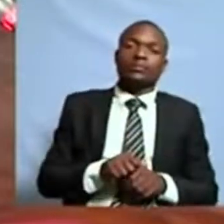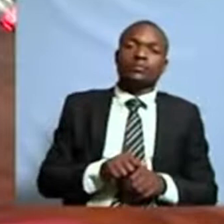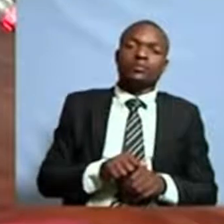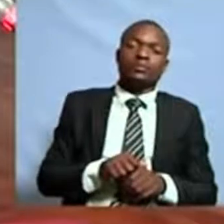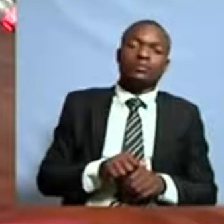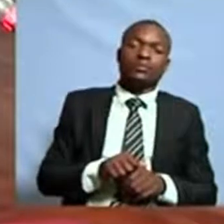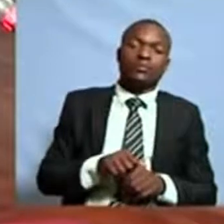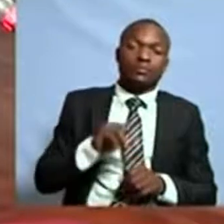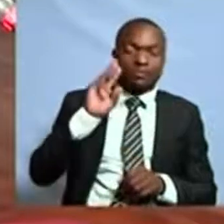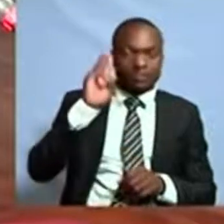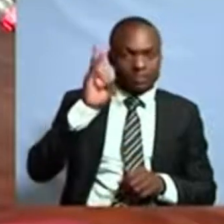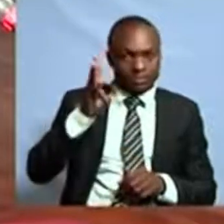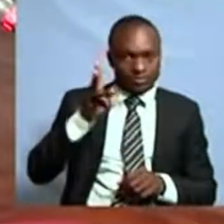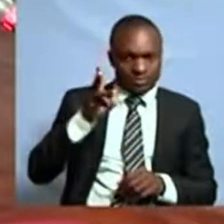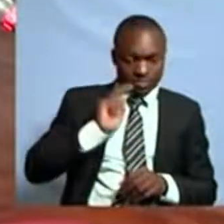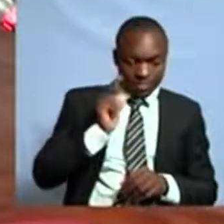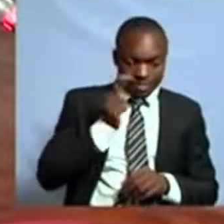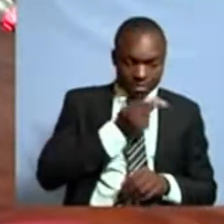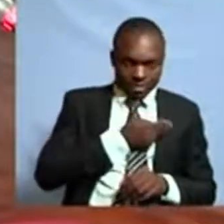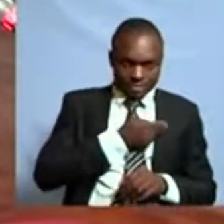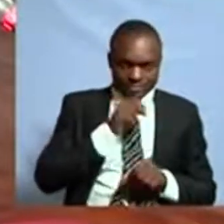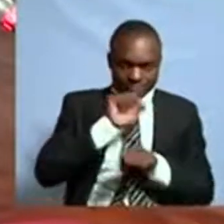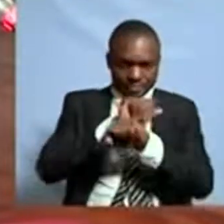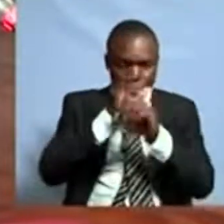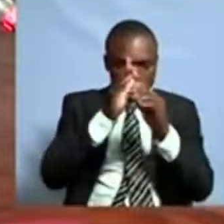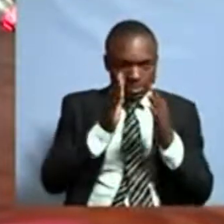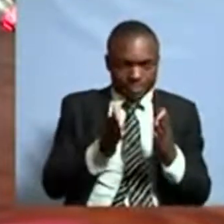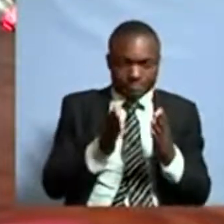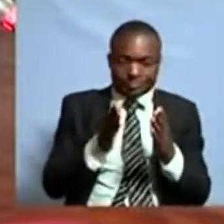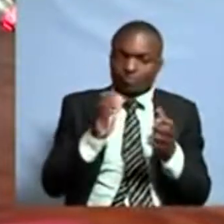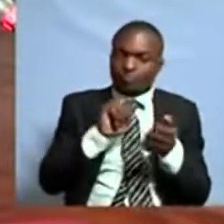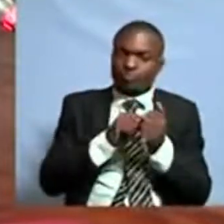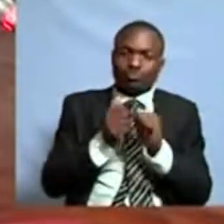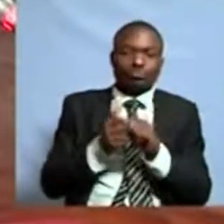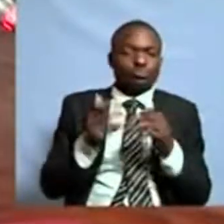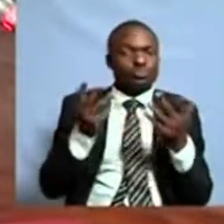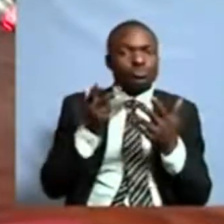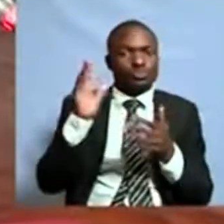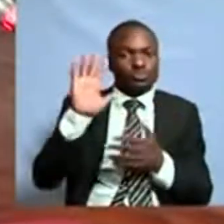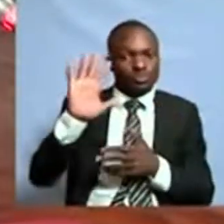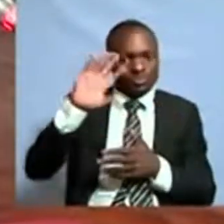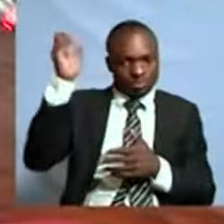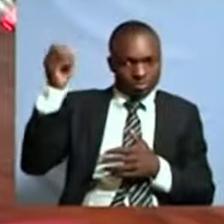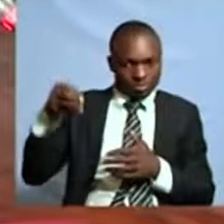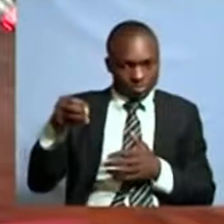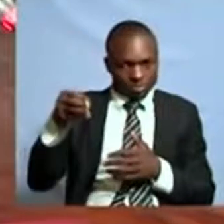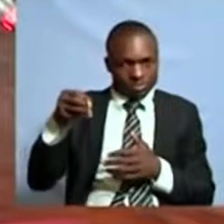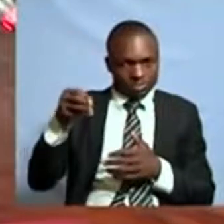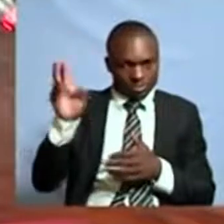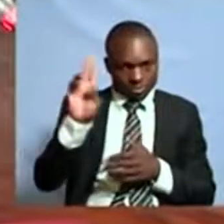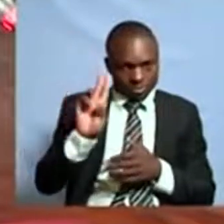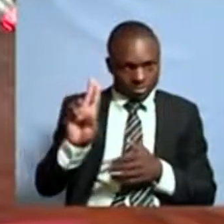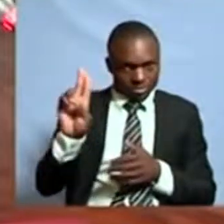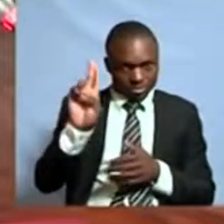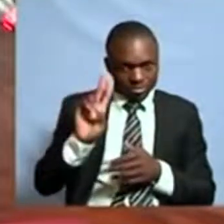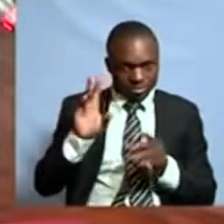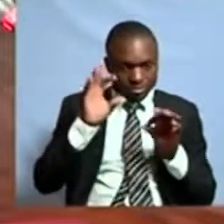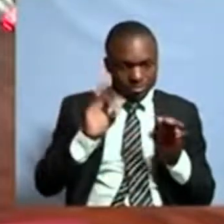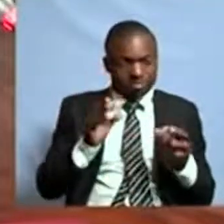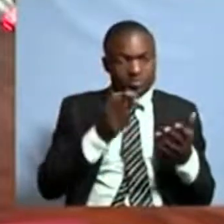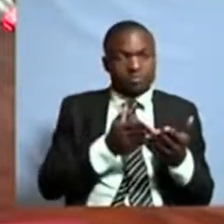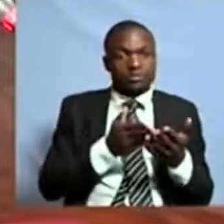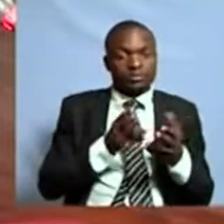it will actually be, for us as employers, we'll have no problem with the 5%. We'll actually jump on it if this was the way